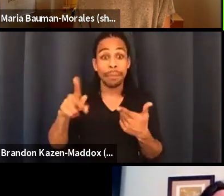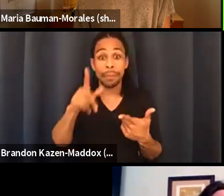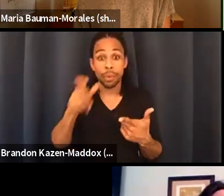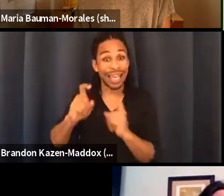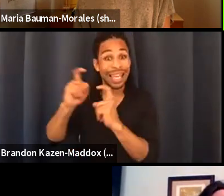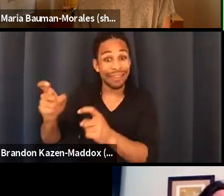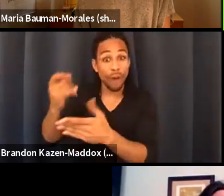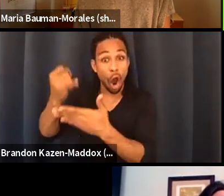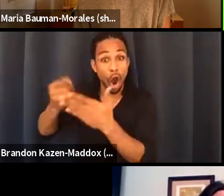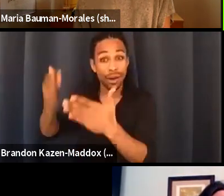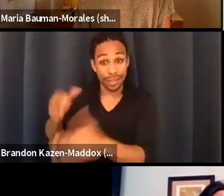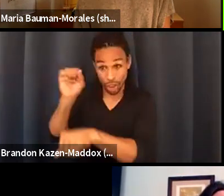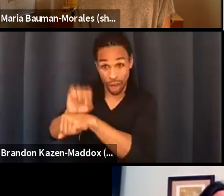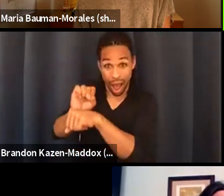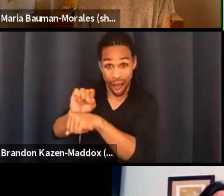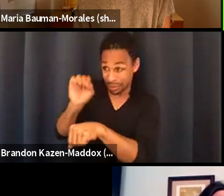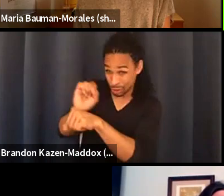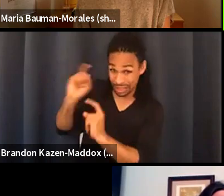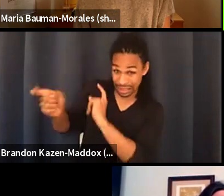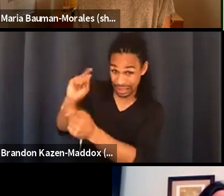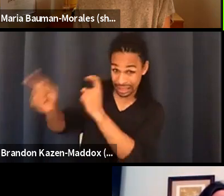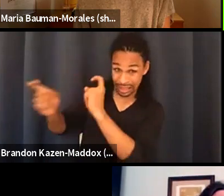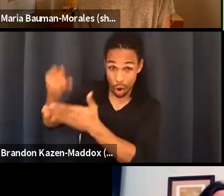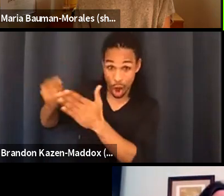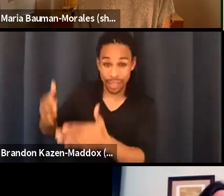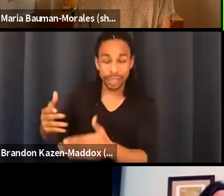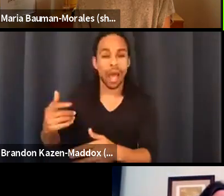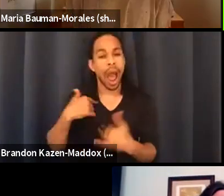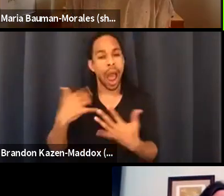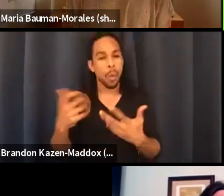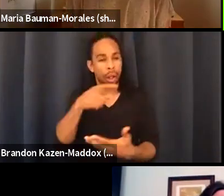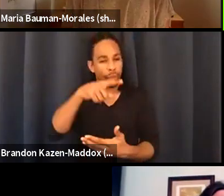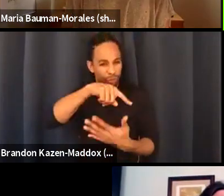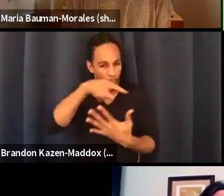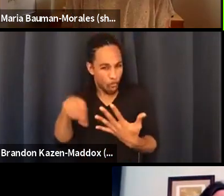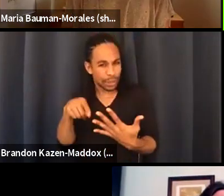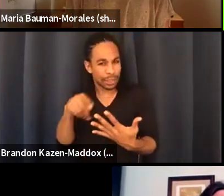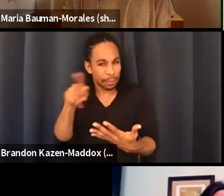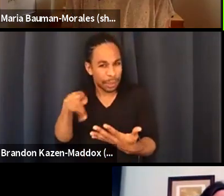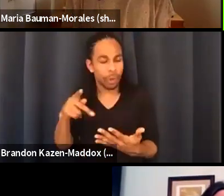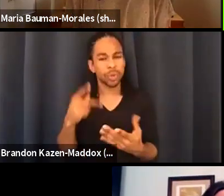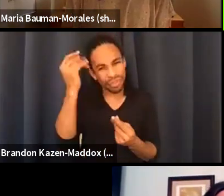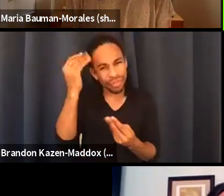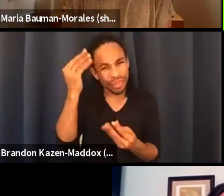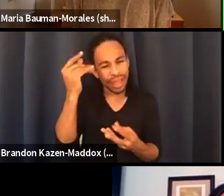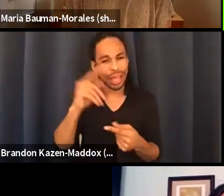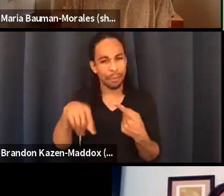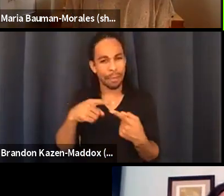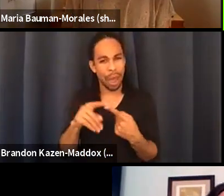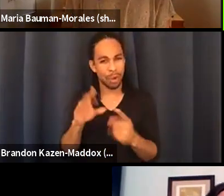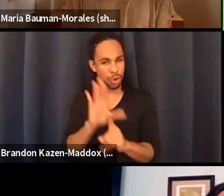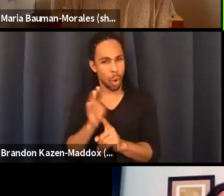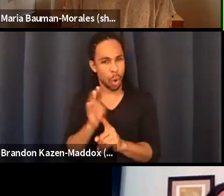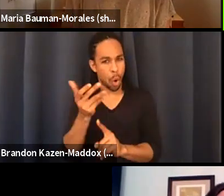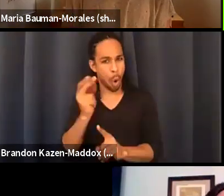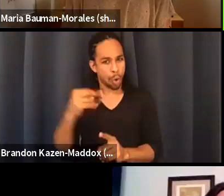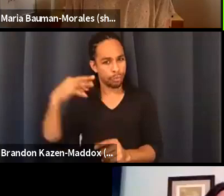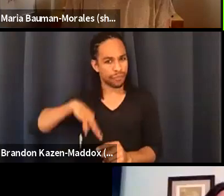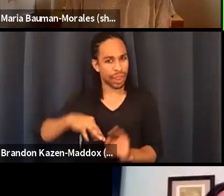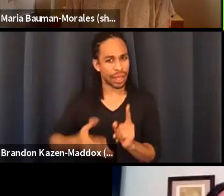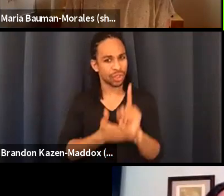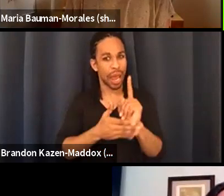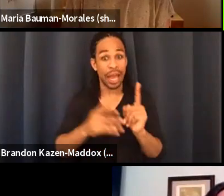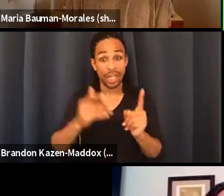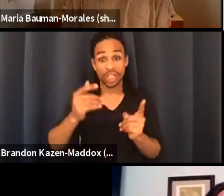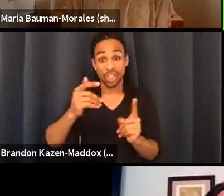of sift through it and check yourself for where you're sitting. Because, you know, I'll say to, you know, for myself, I